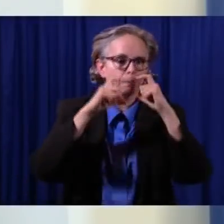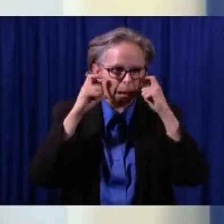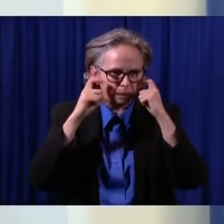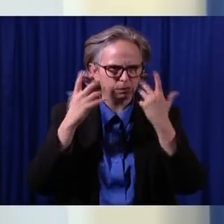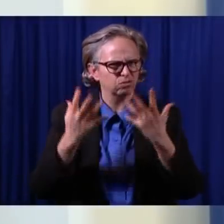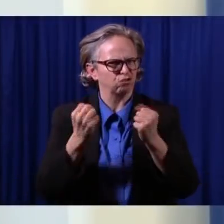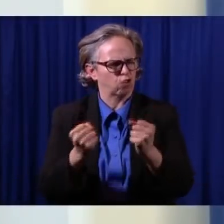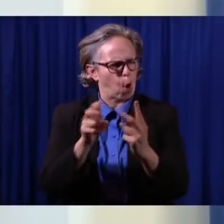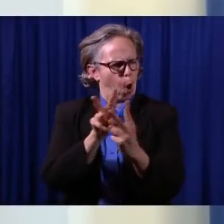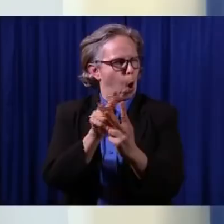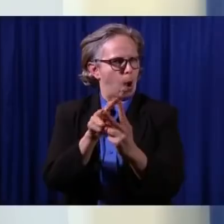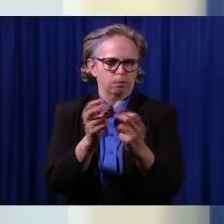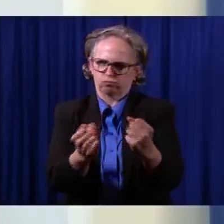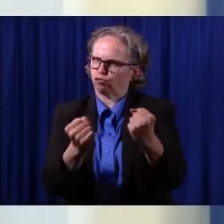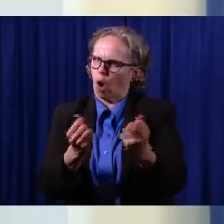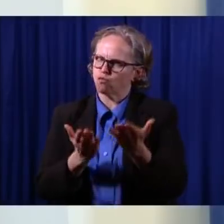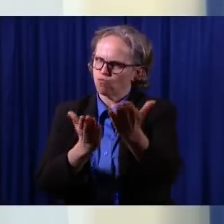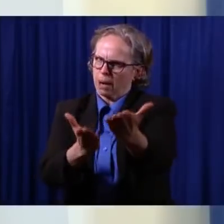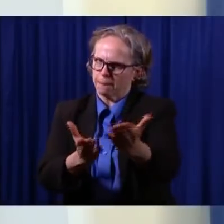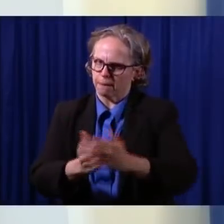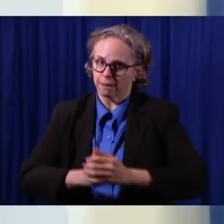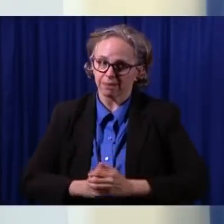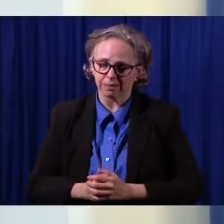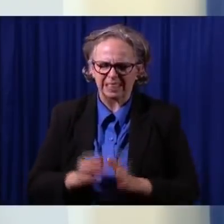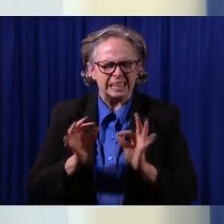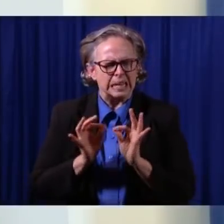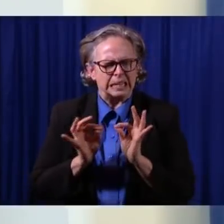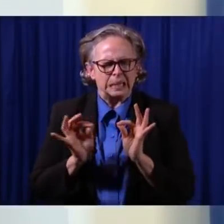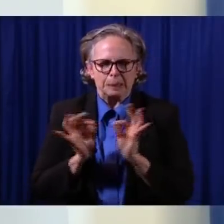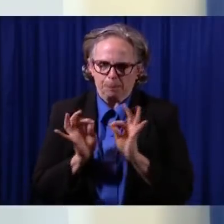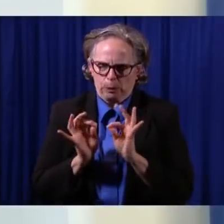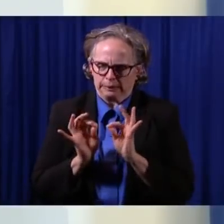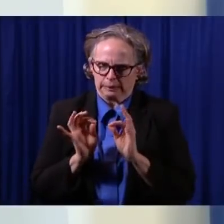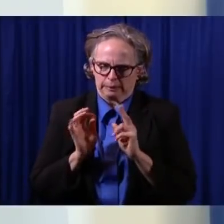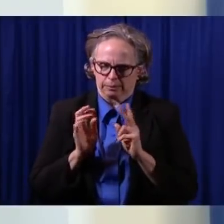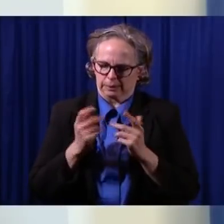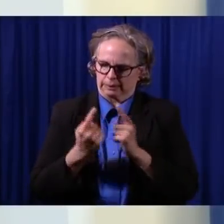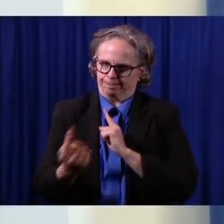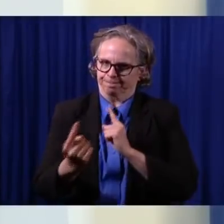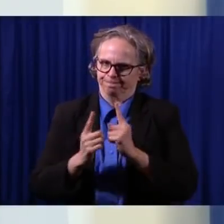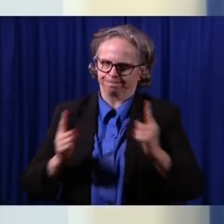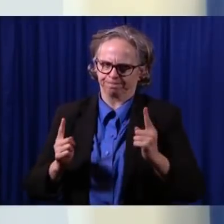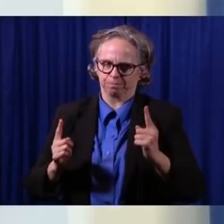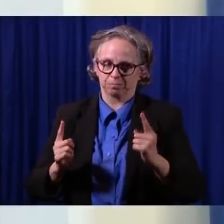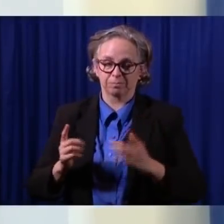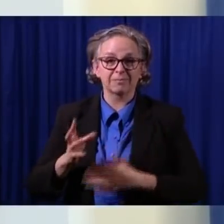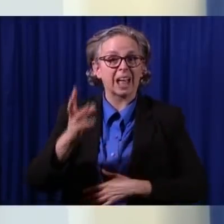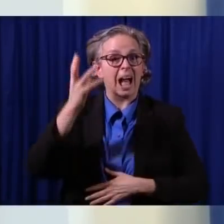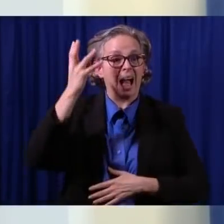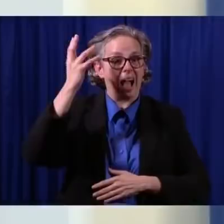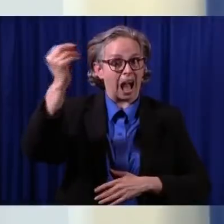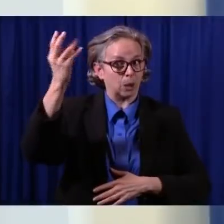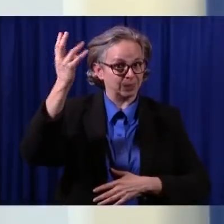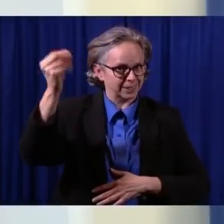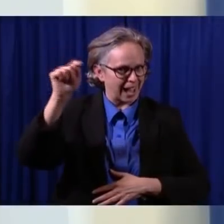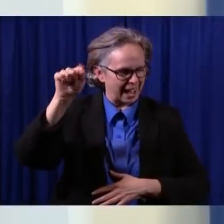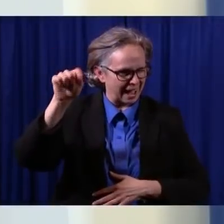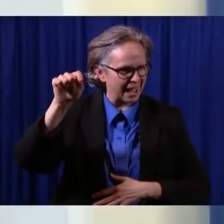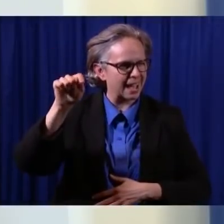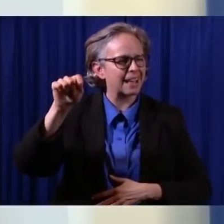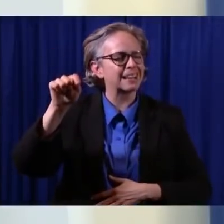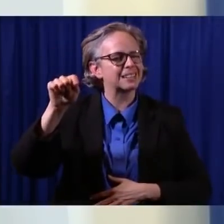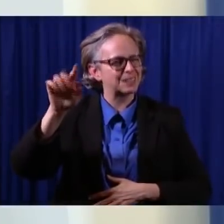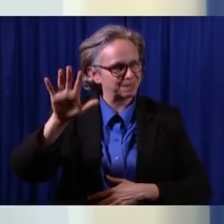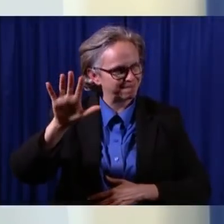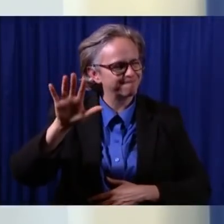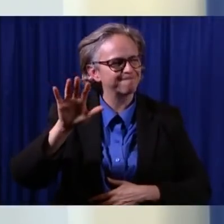Very important thing that people are doing to keep that distance. Being outside, it's always been true with all viruses. I know some